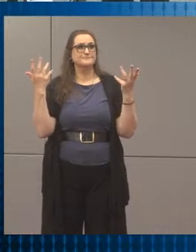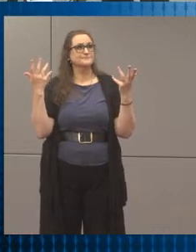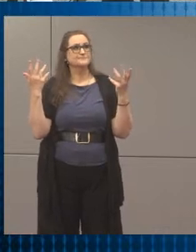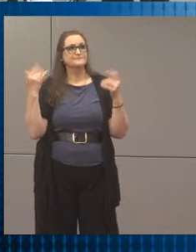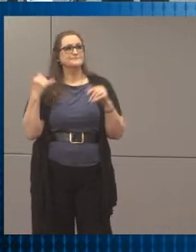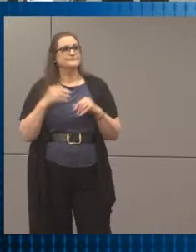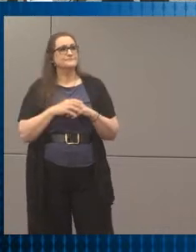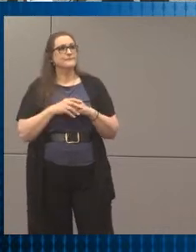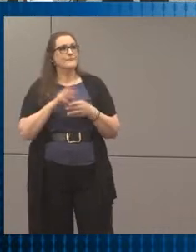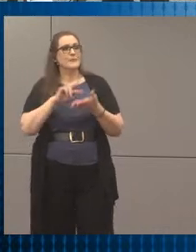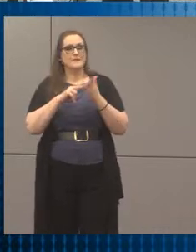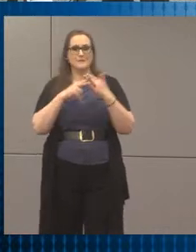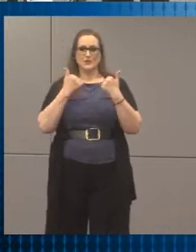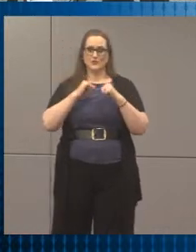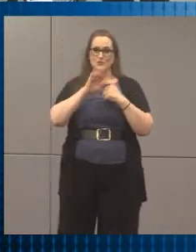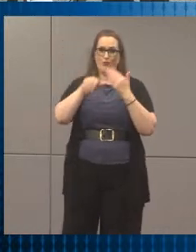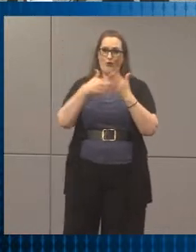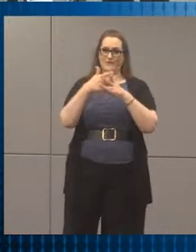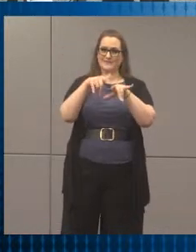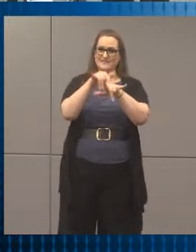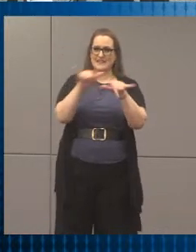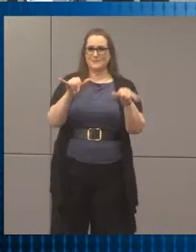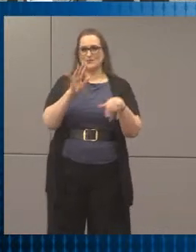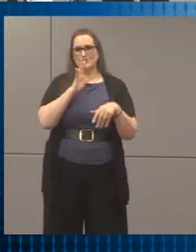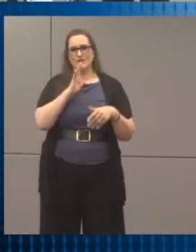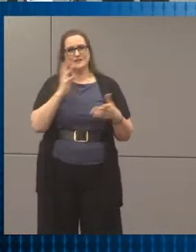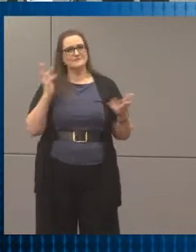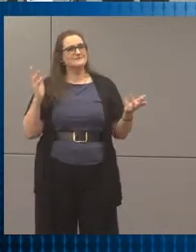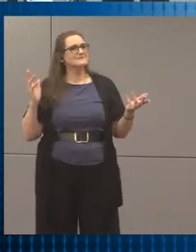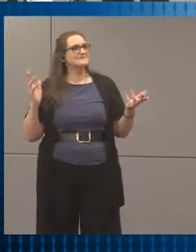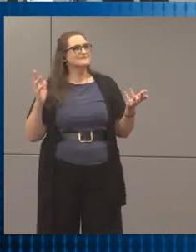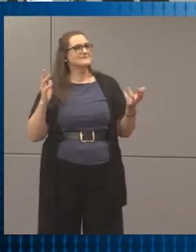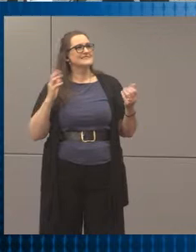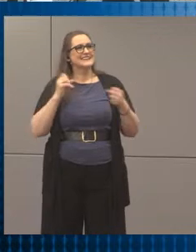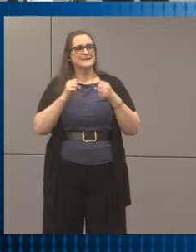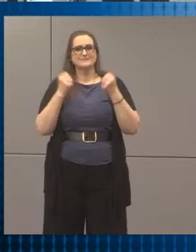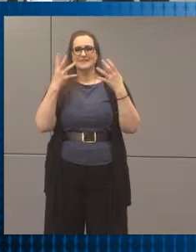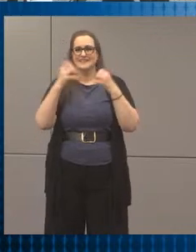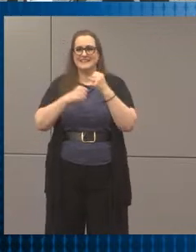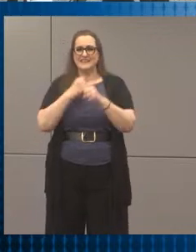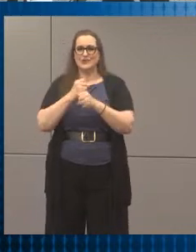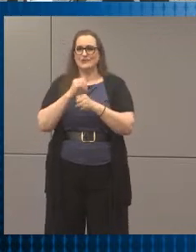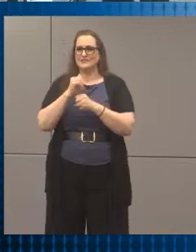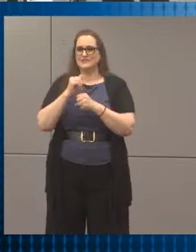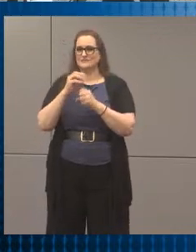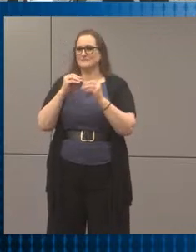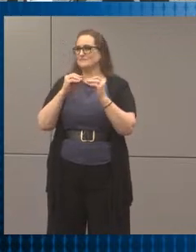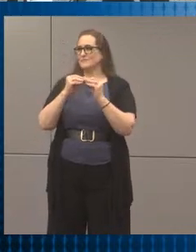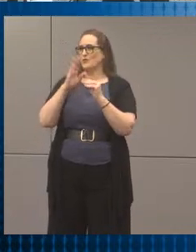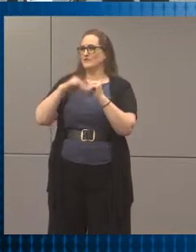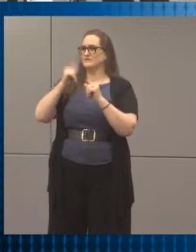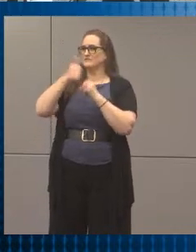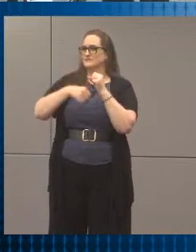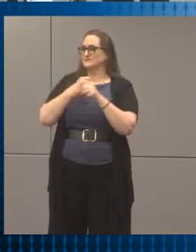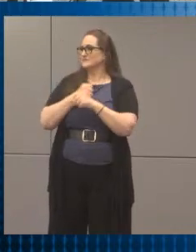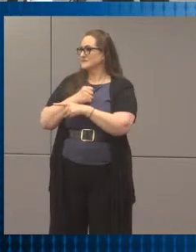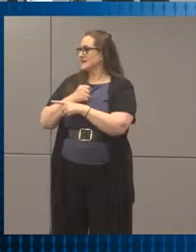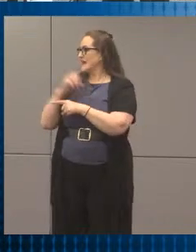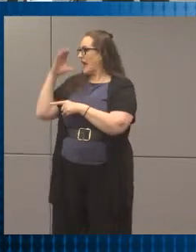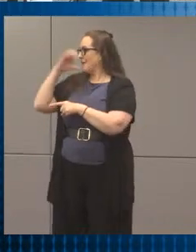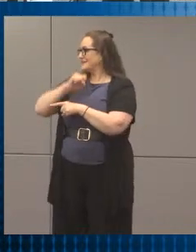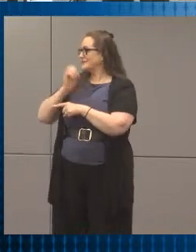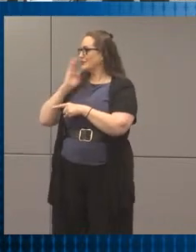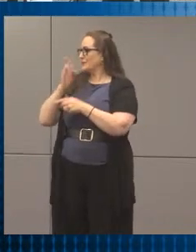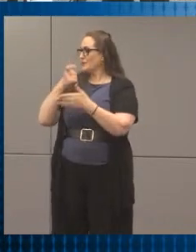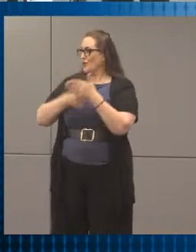trying to do all of it all at the same time, you're talking years, decades. And then decade. them assuming there would be a cost, even if we